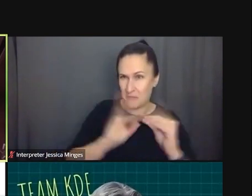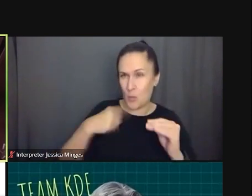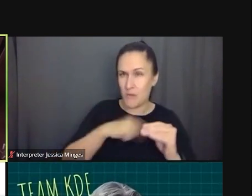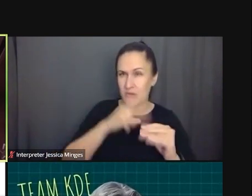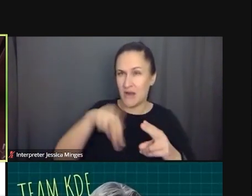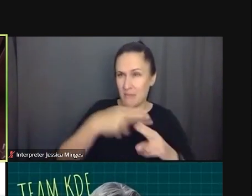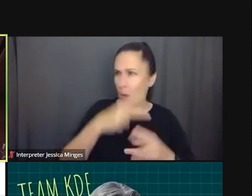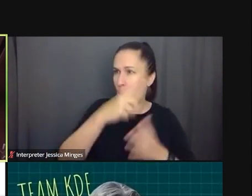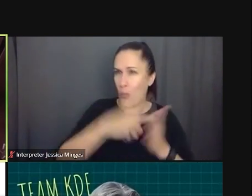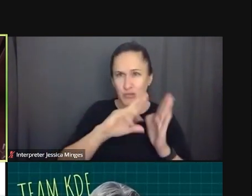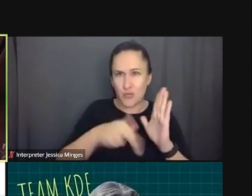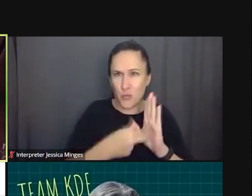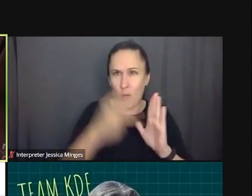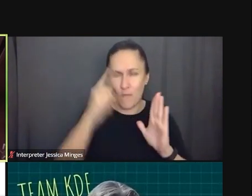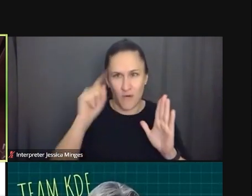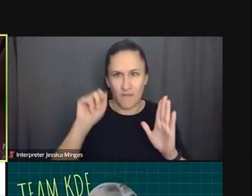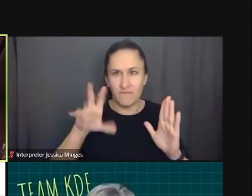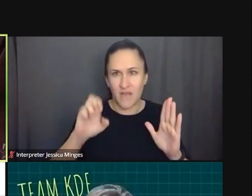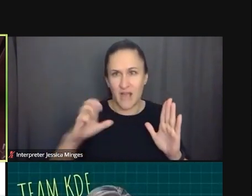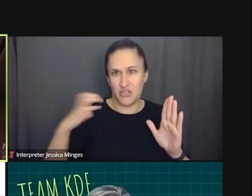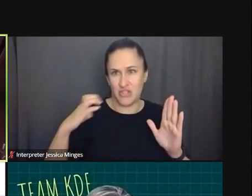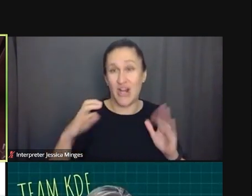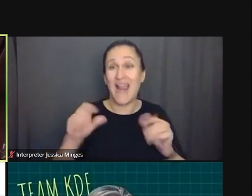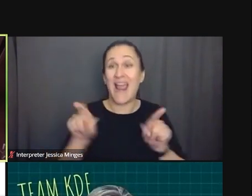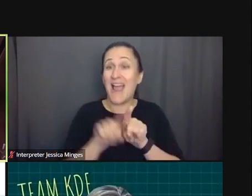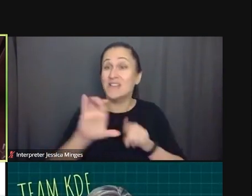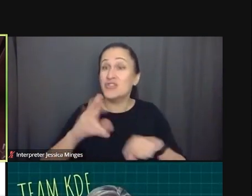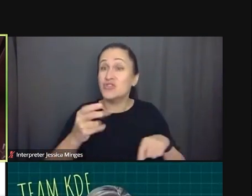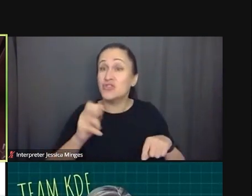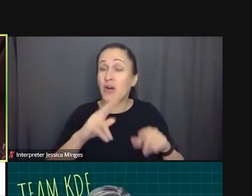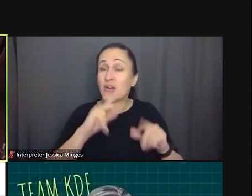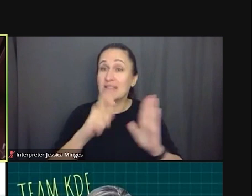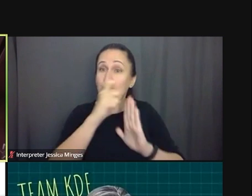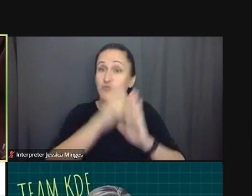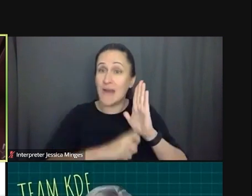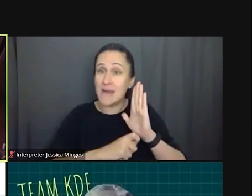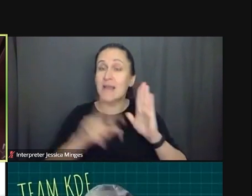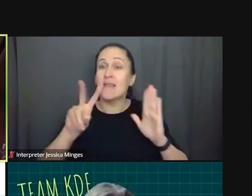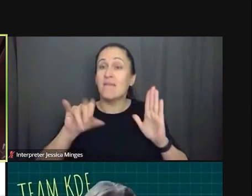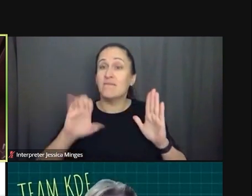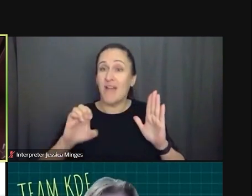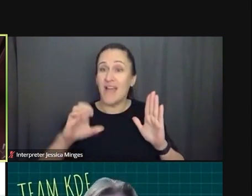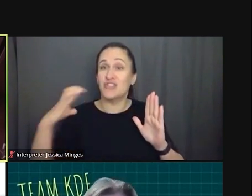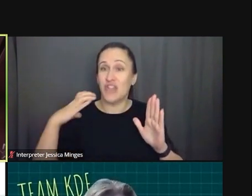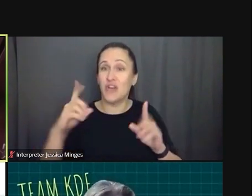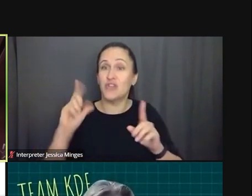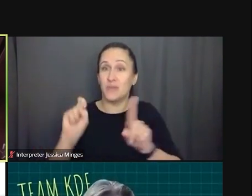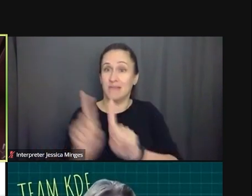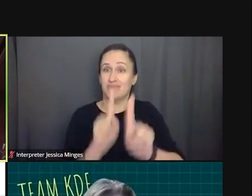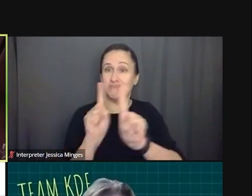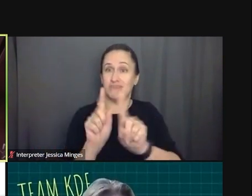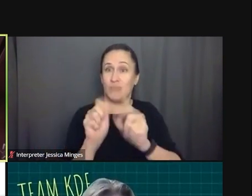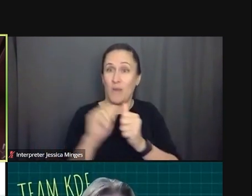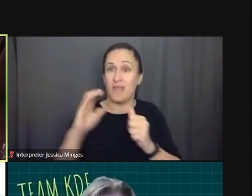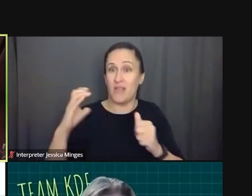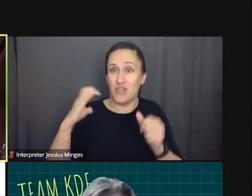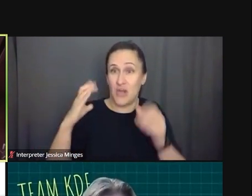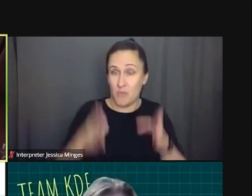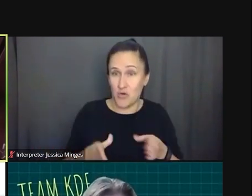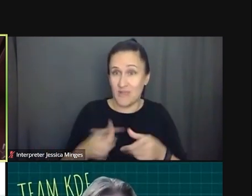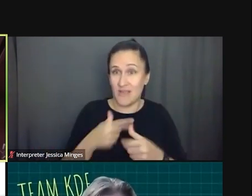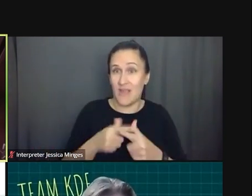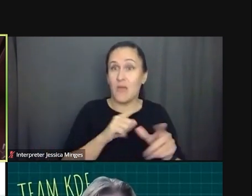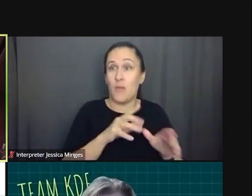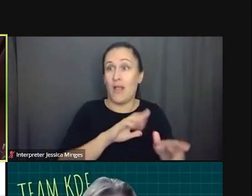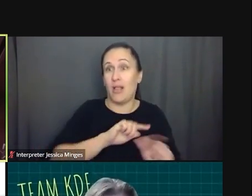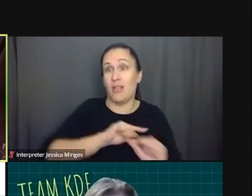vice chair. As the charter is written, the vice chair should be shadowing the chair, and then they'll assume the role of